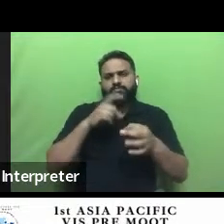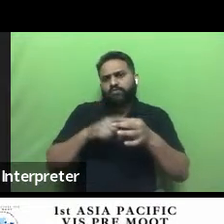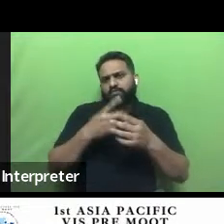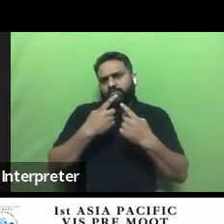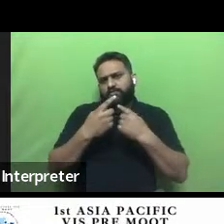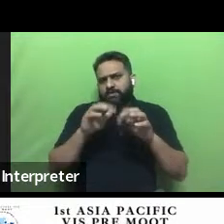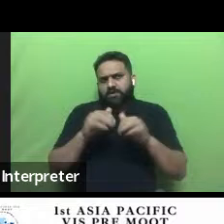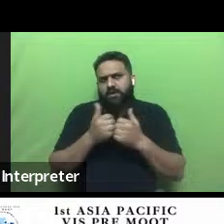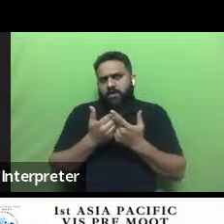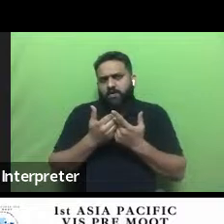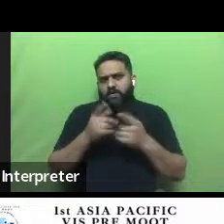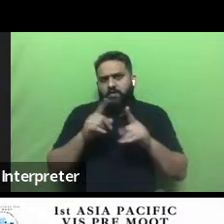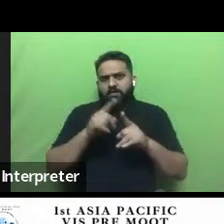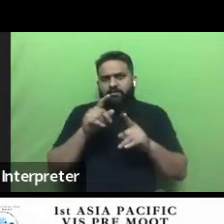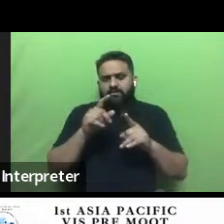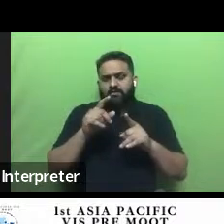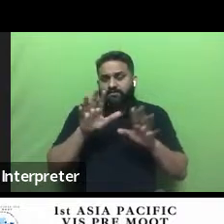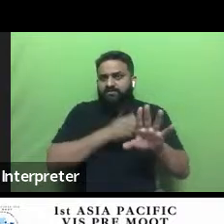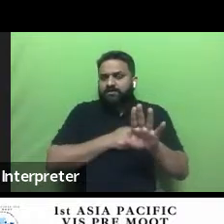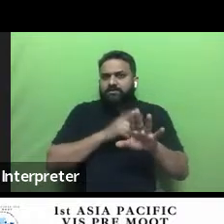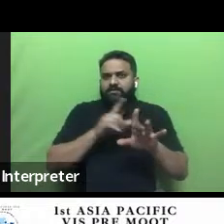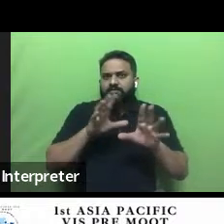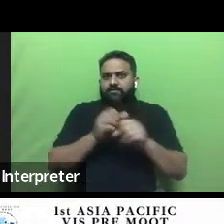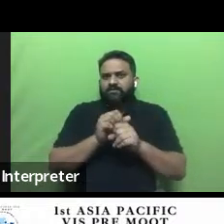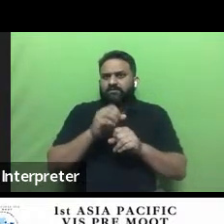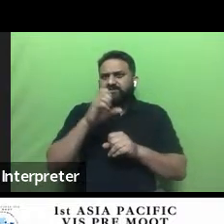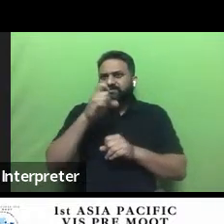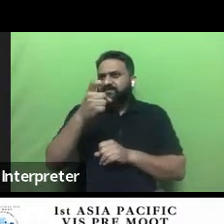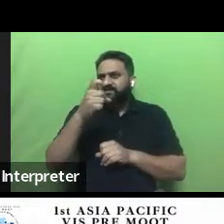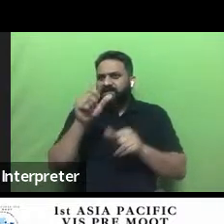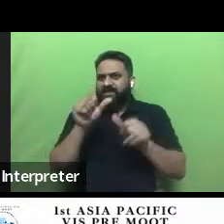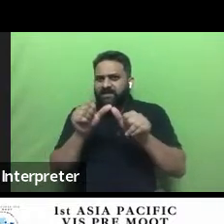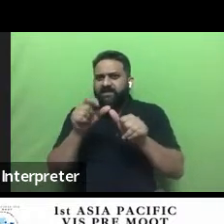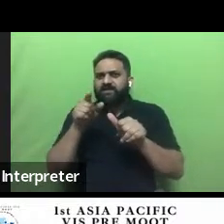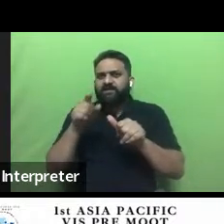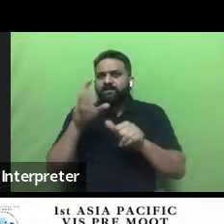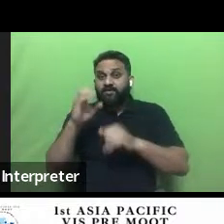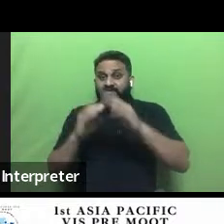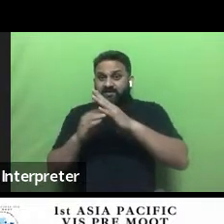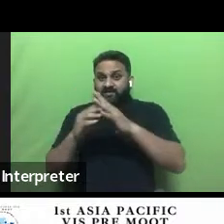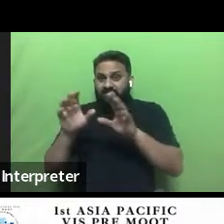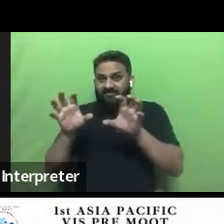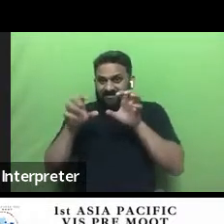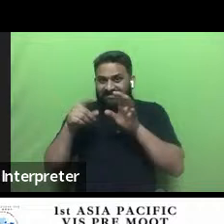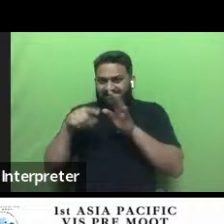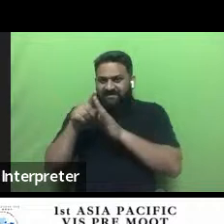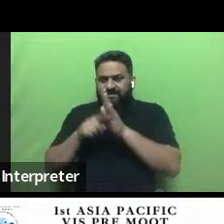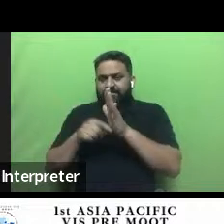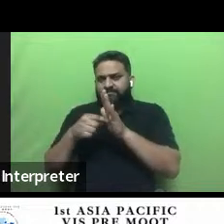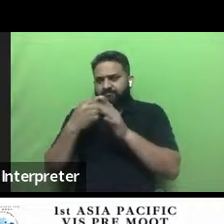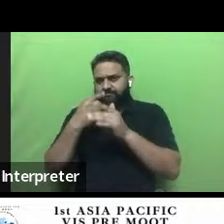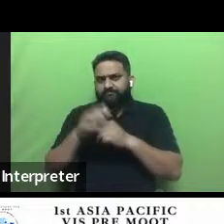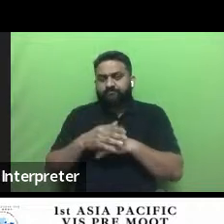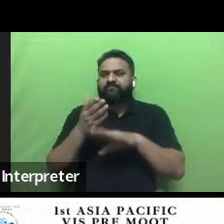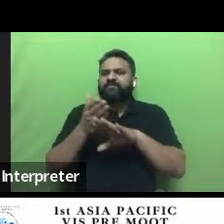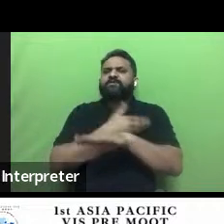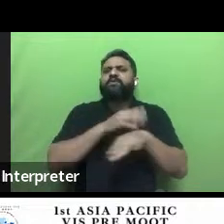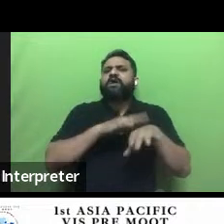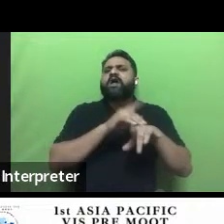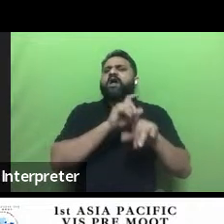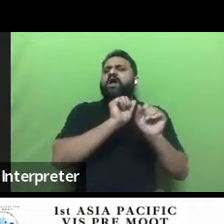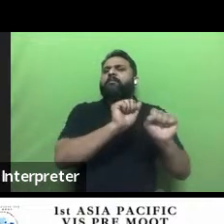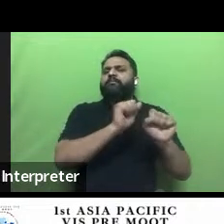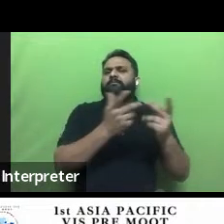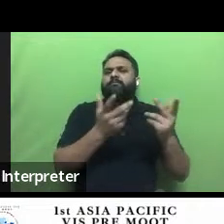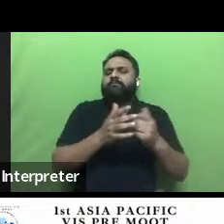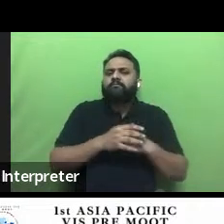to Clause 7A of the contractual documents. In their previous practice, a letter of credit